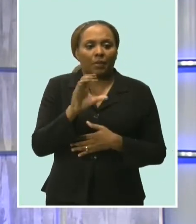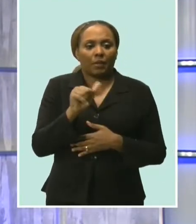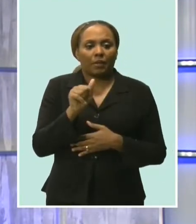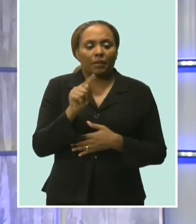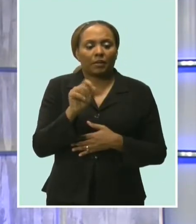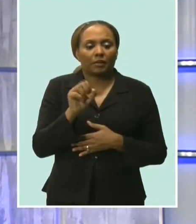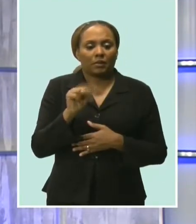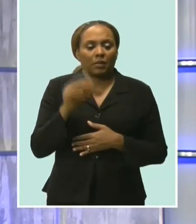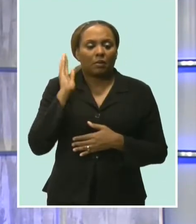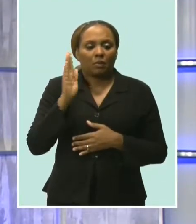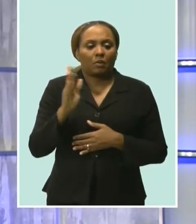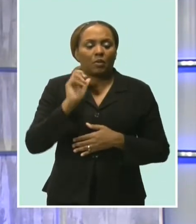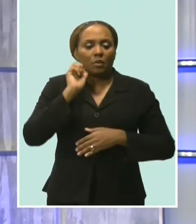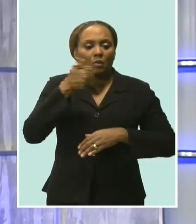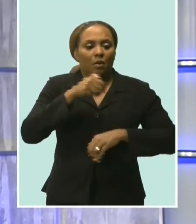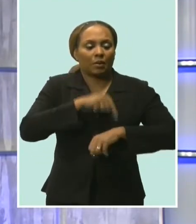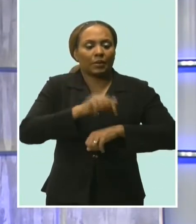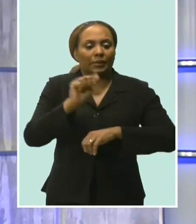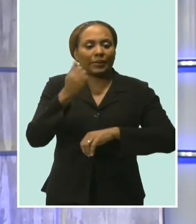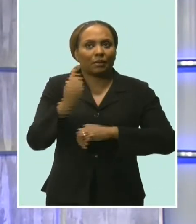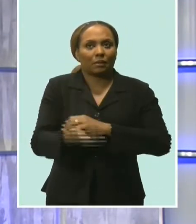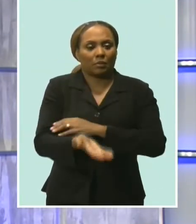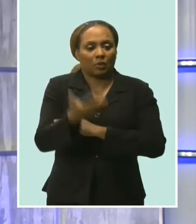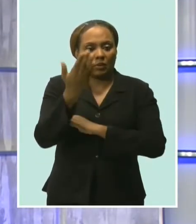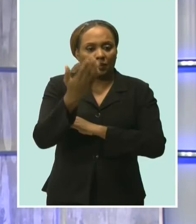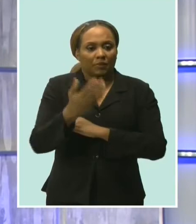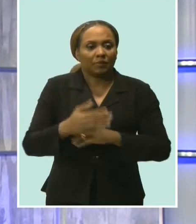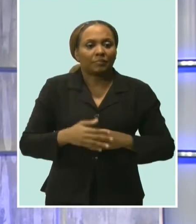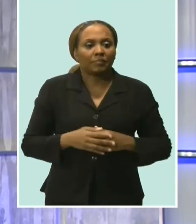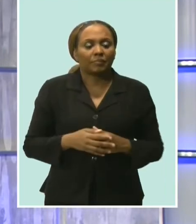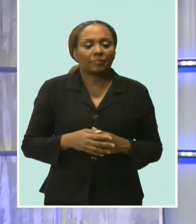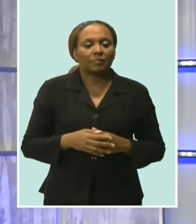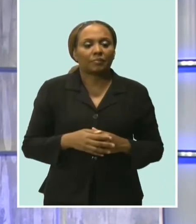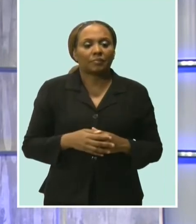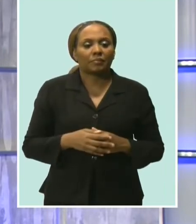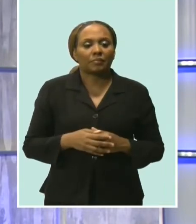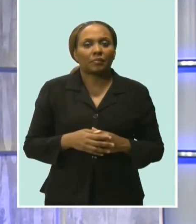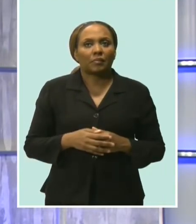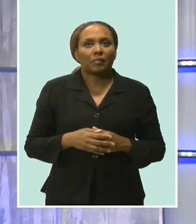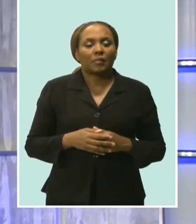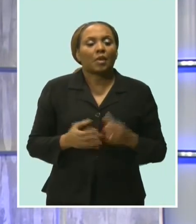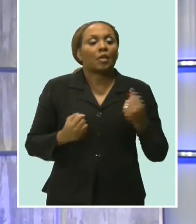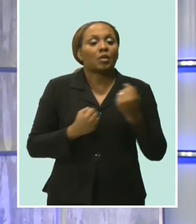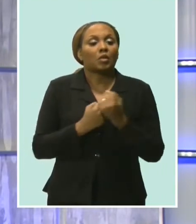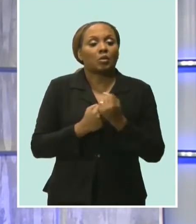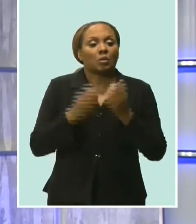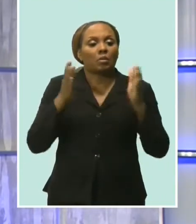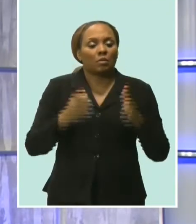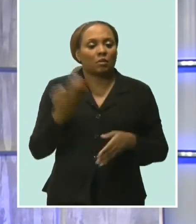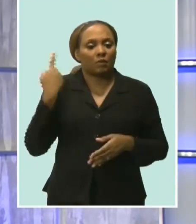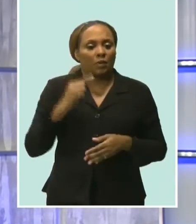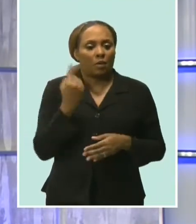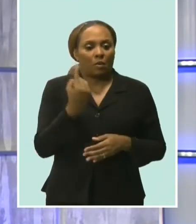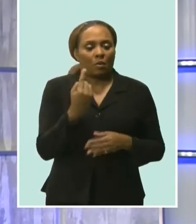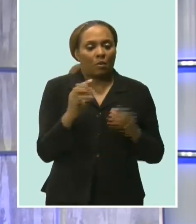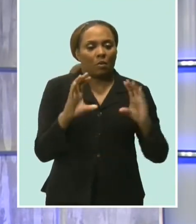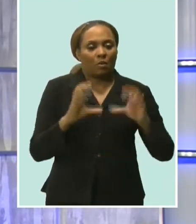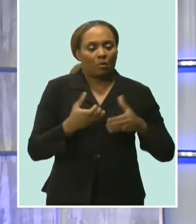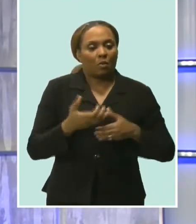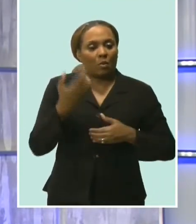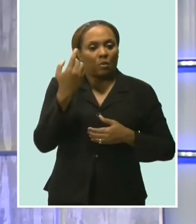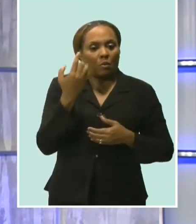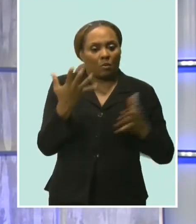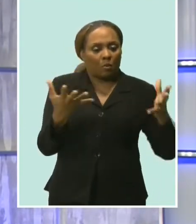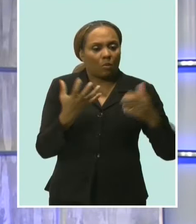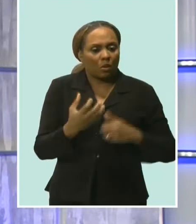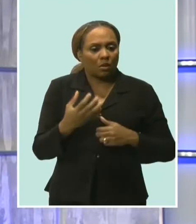10 o'clock tomorrow. In the meantime, supporters of the APNU and AFC coalition continue to call for the Ghana